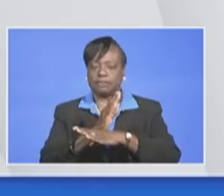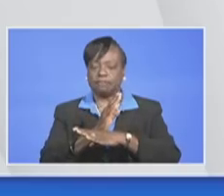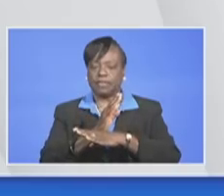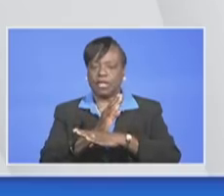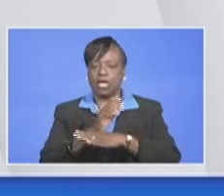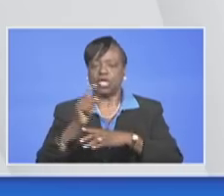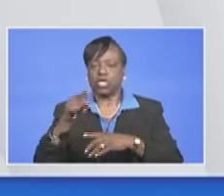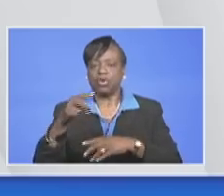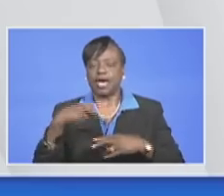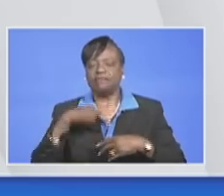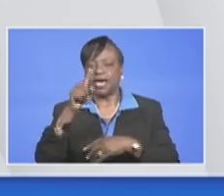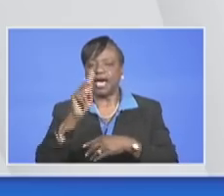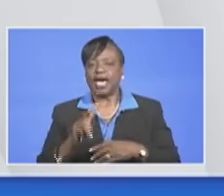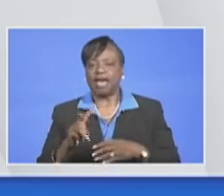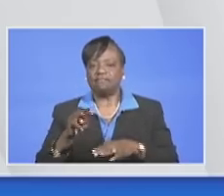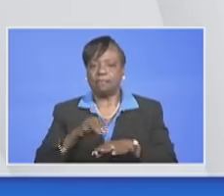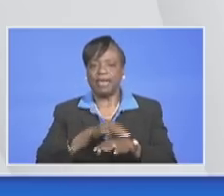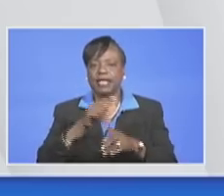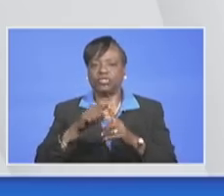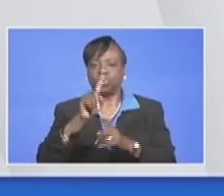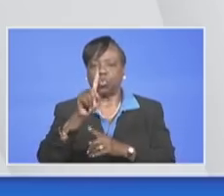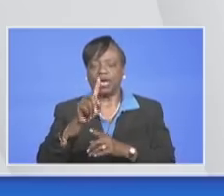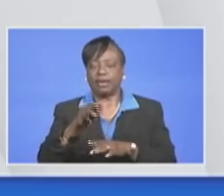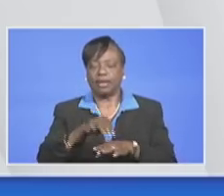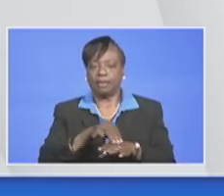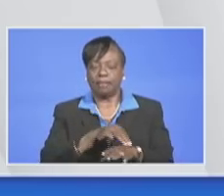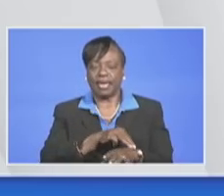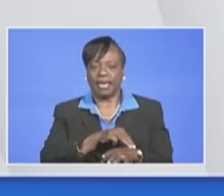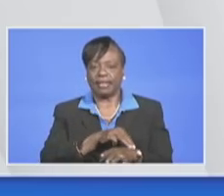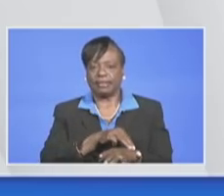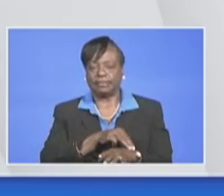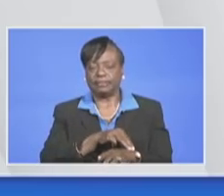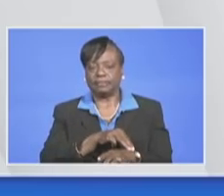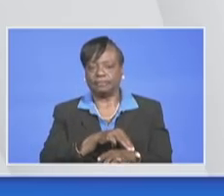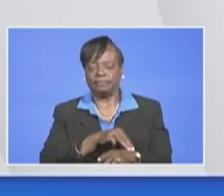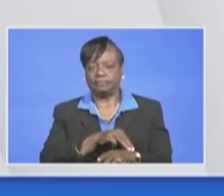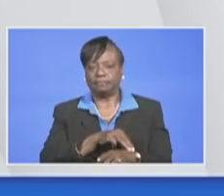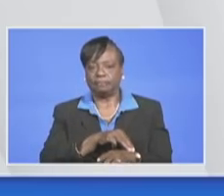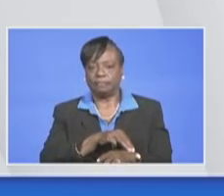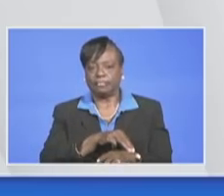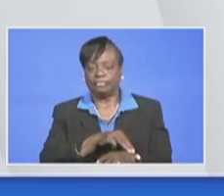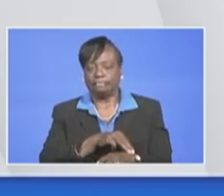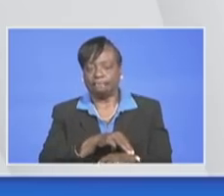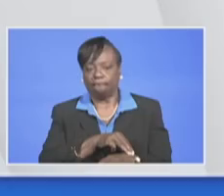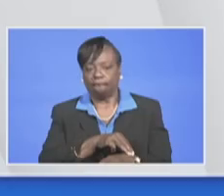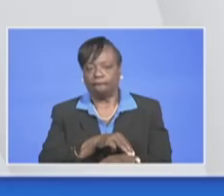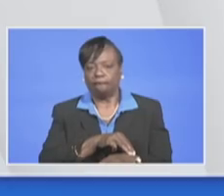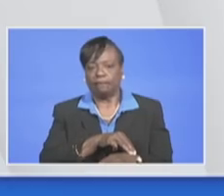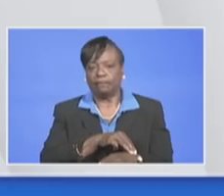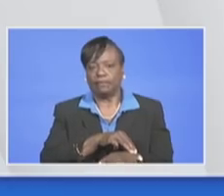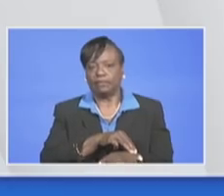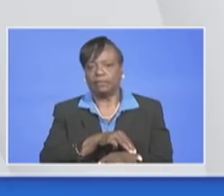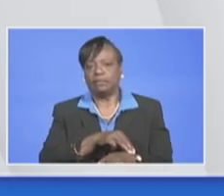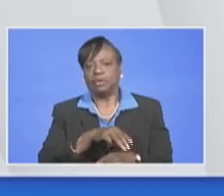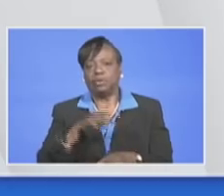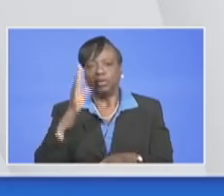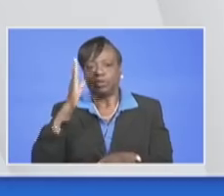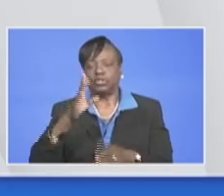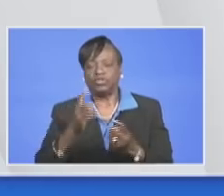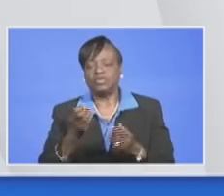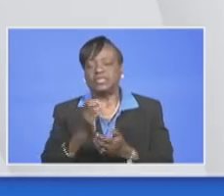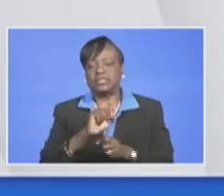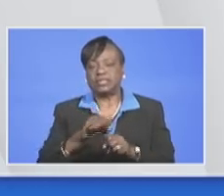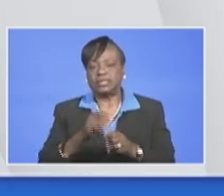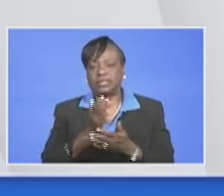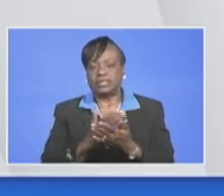a mile to a mile of clear vision ahead of you. We're going to do some other things to ensure that